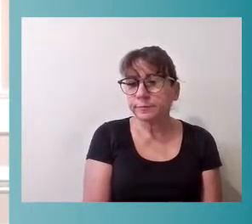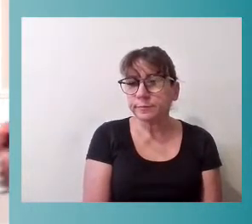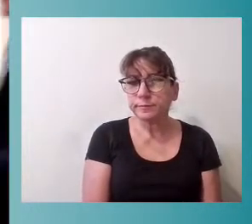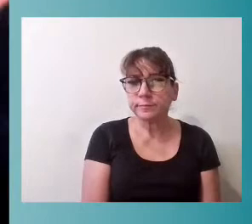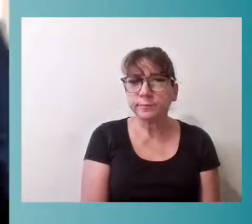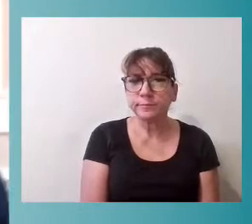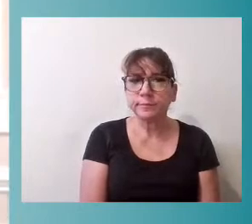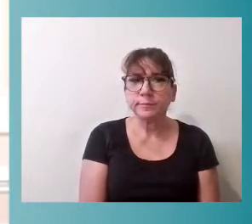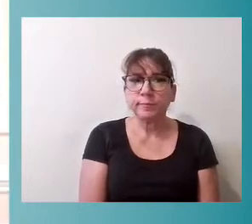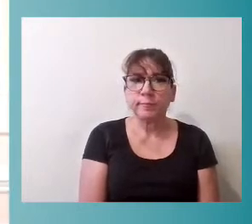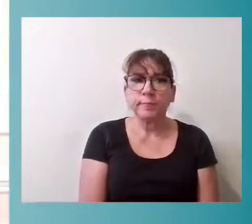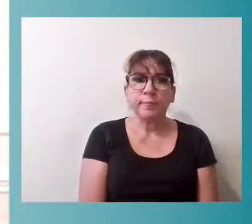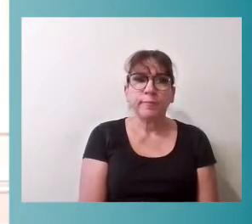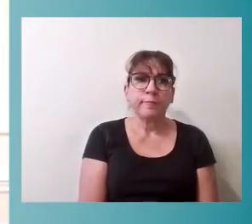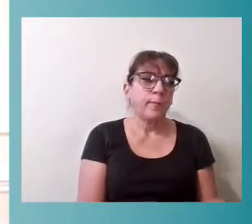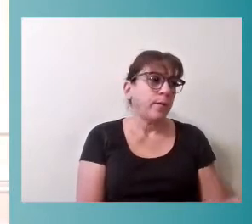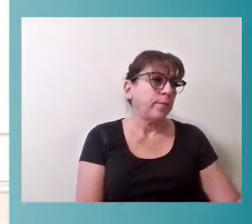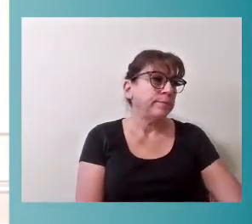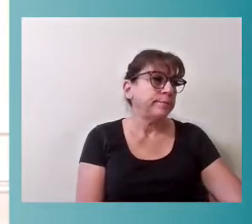We're going to do that again. Hold on.